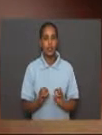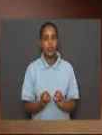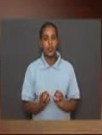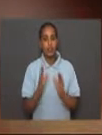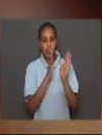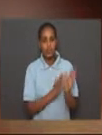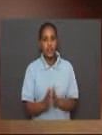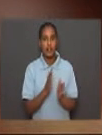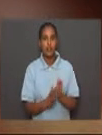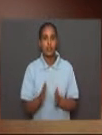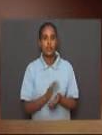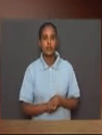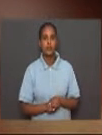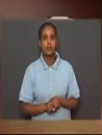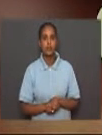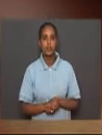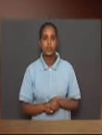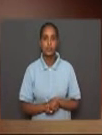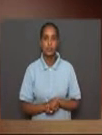Students, let's get ready.